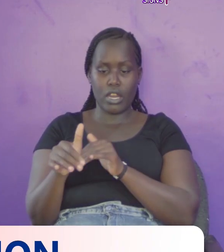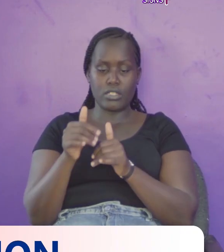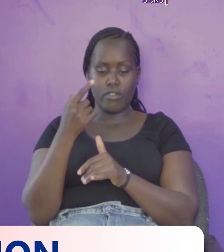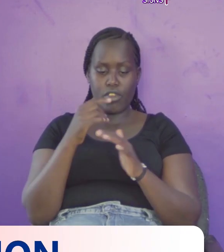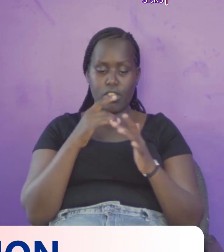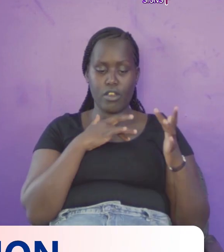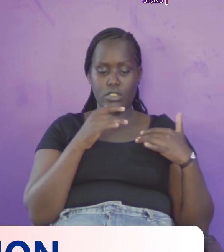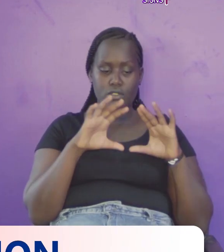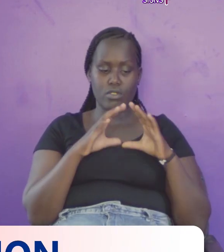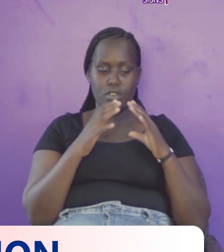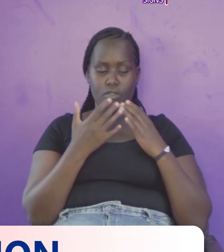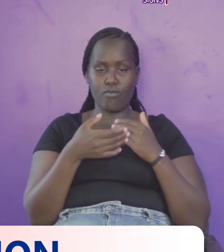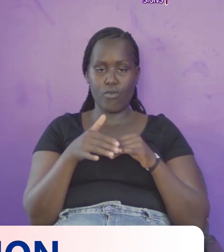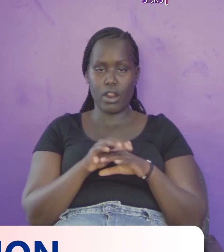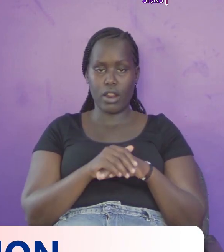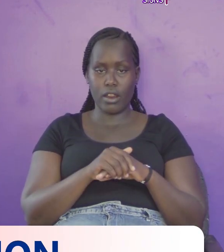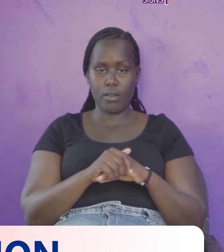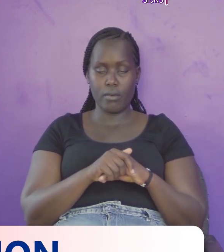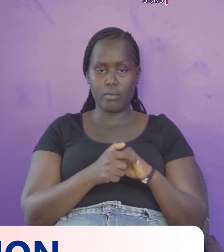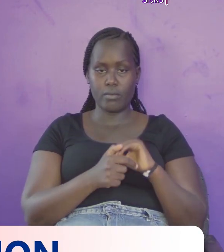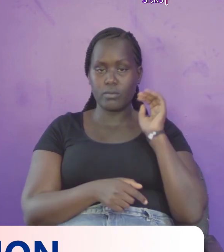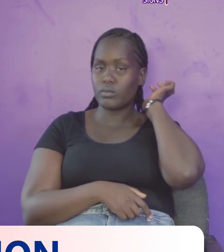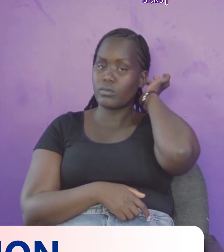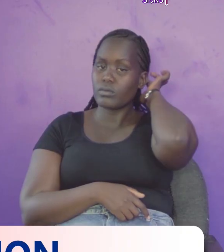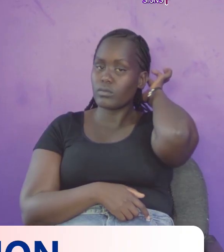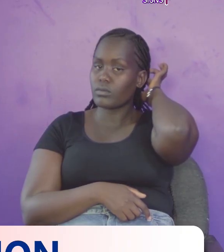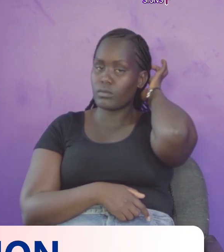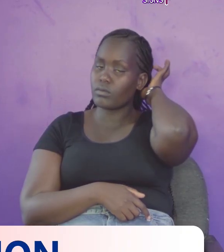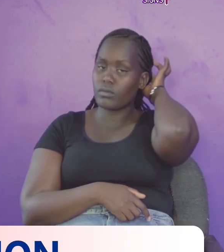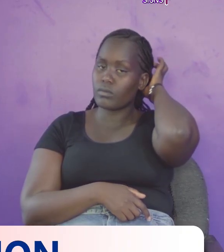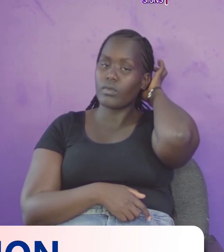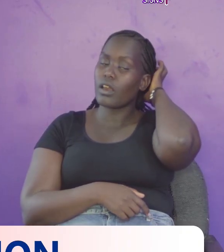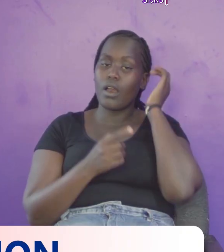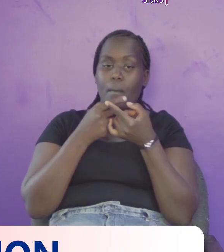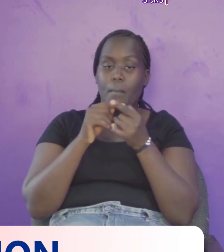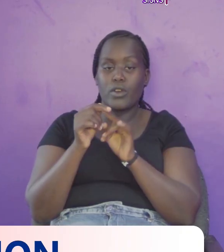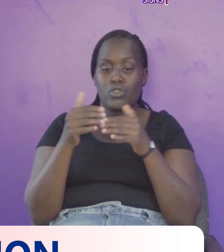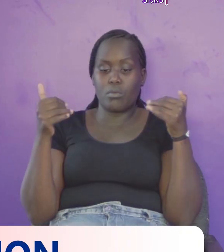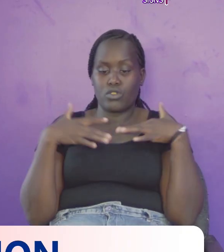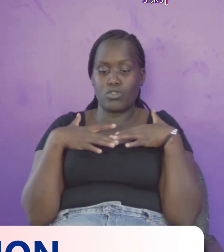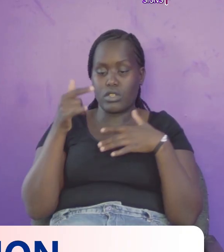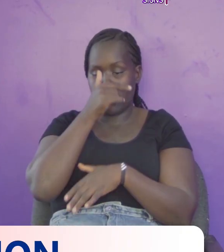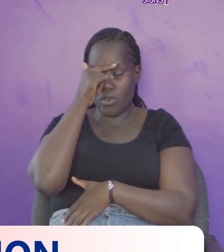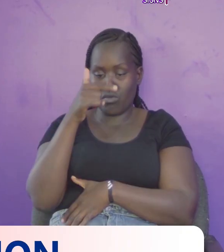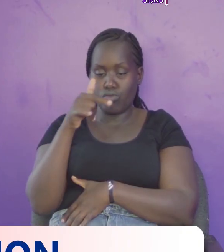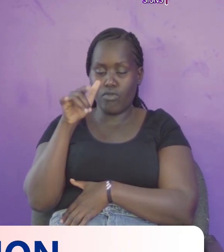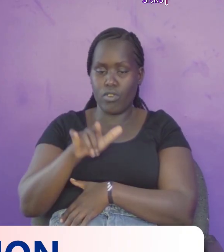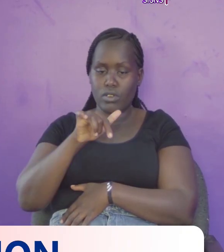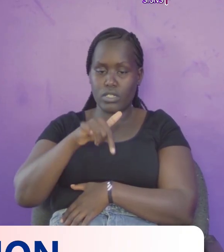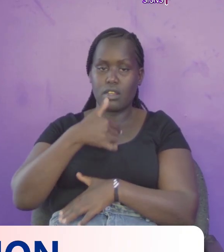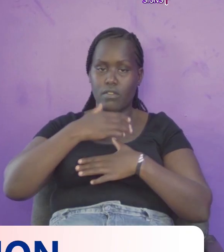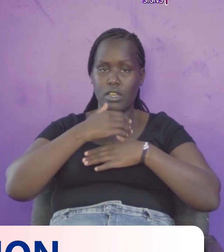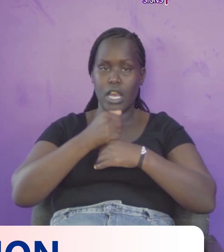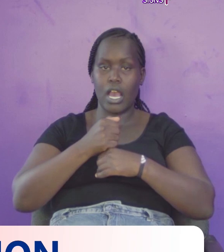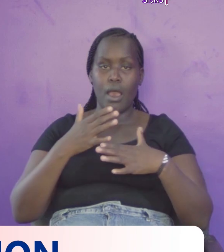whole world. Wewe unazifanyia mzaha. But Maureen, you would be shocked because of stigma. It sells. People